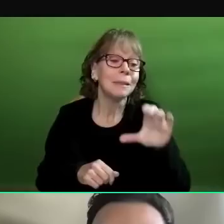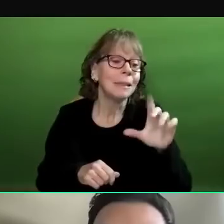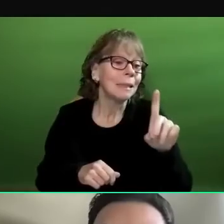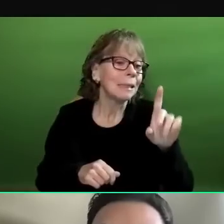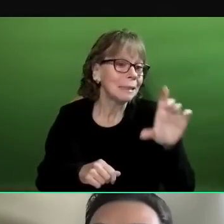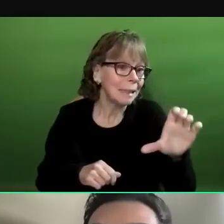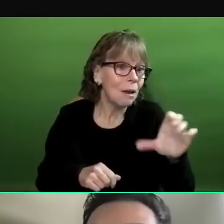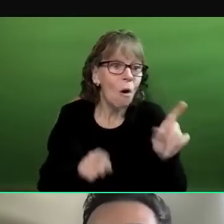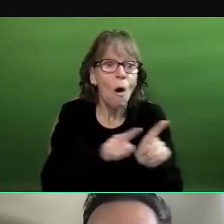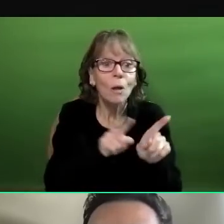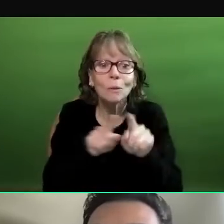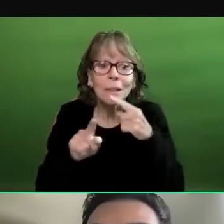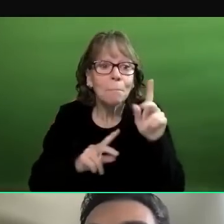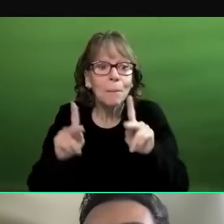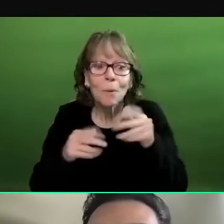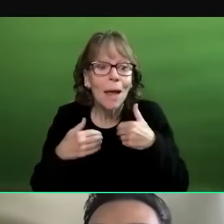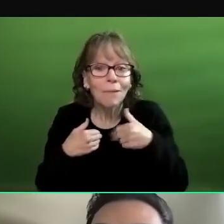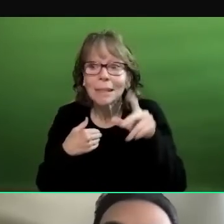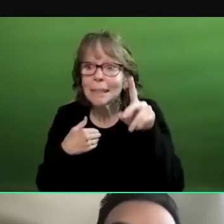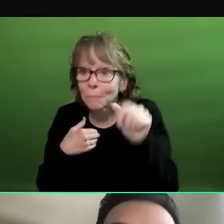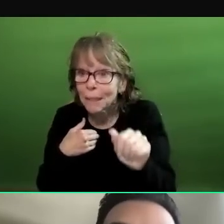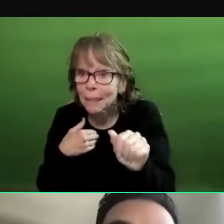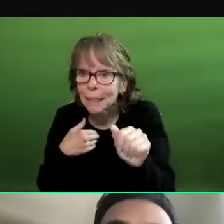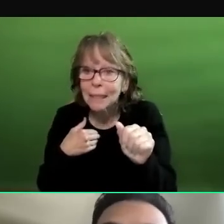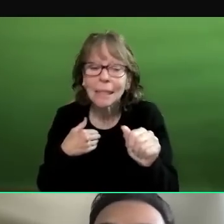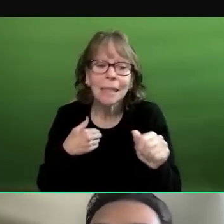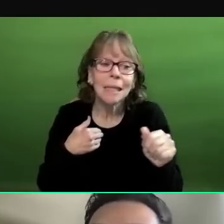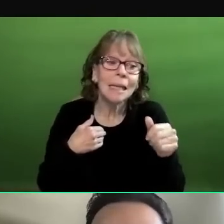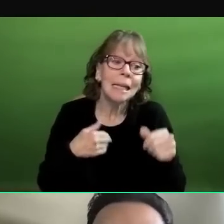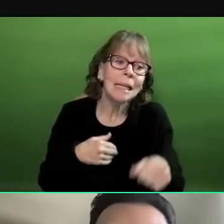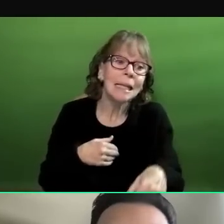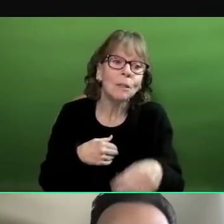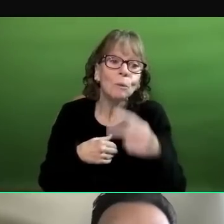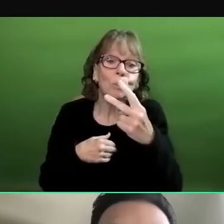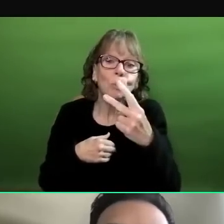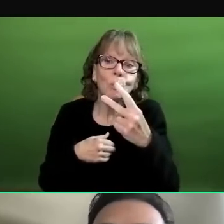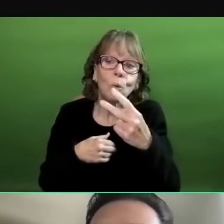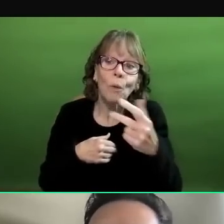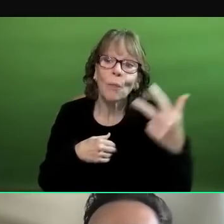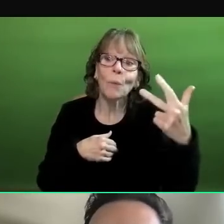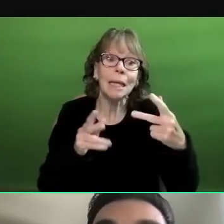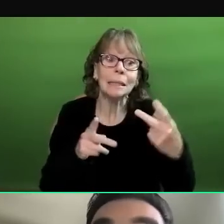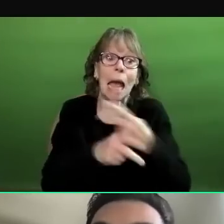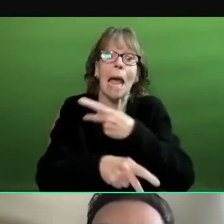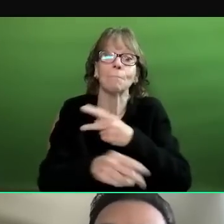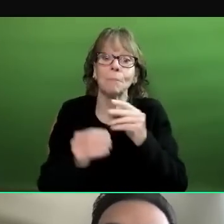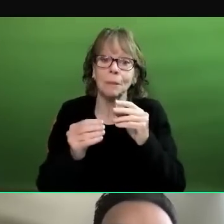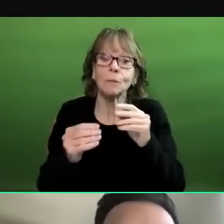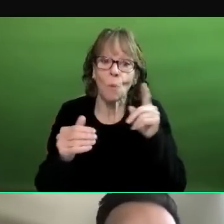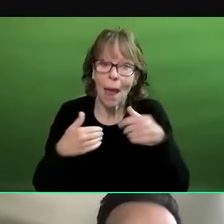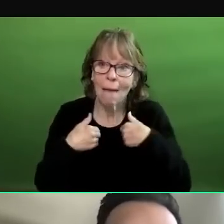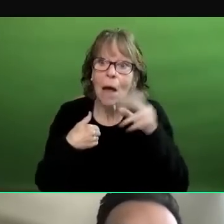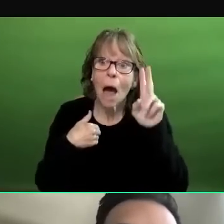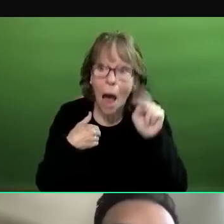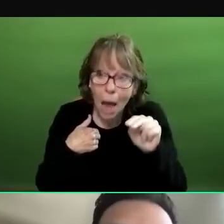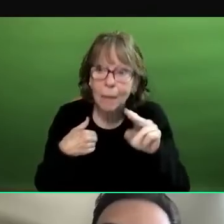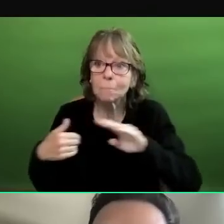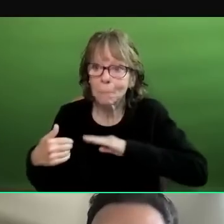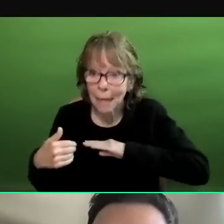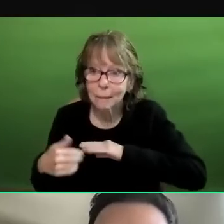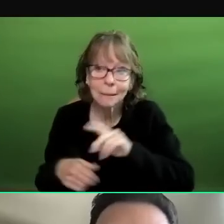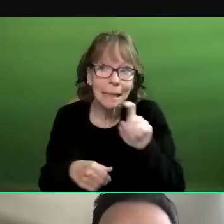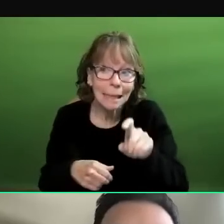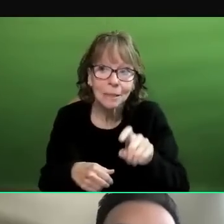with disabilities are about 2 to 3 times more likely to have unmet needs and often are less likely to receive